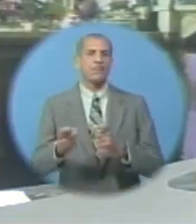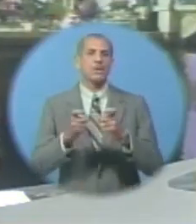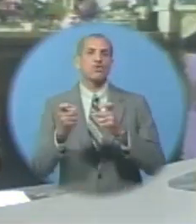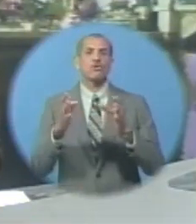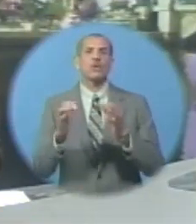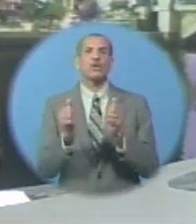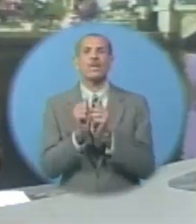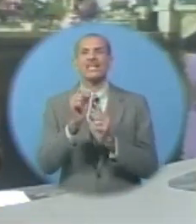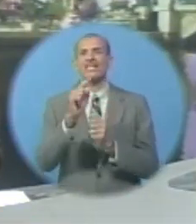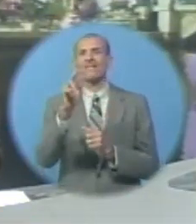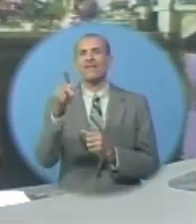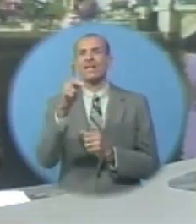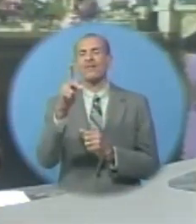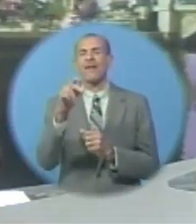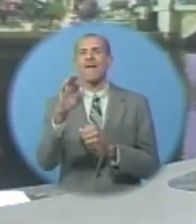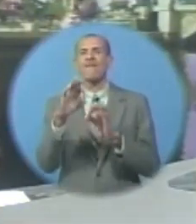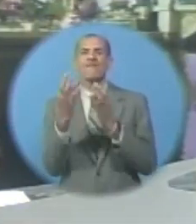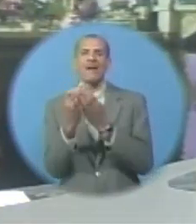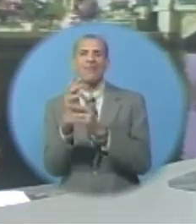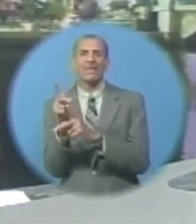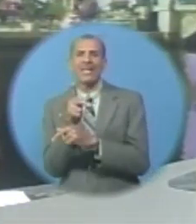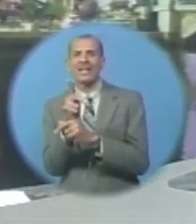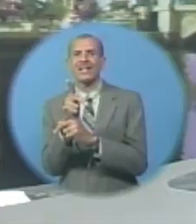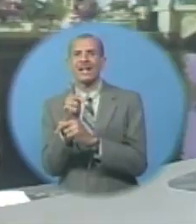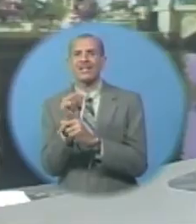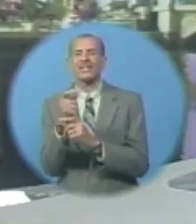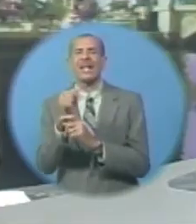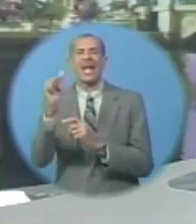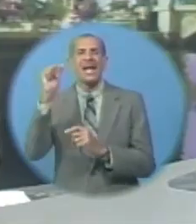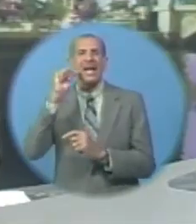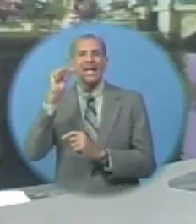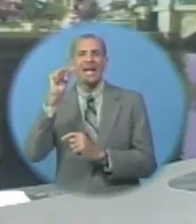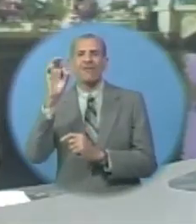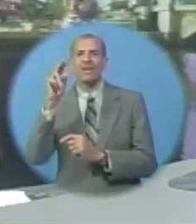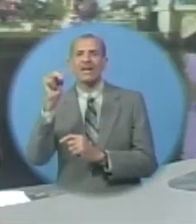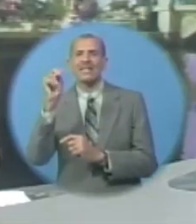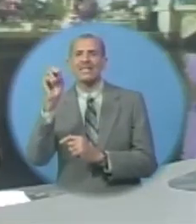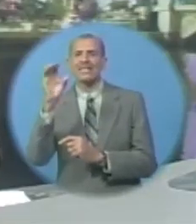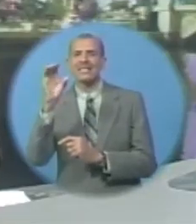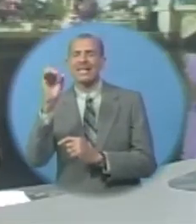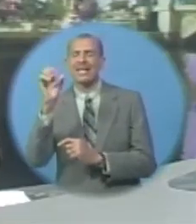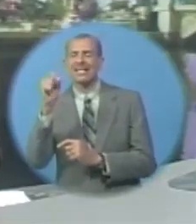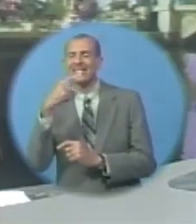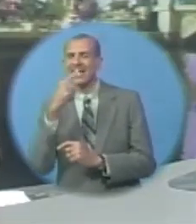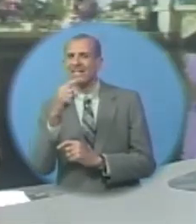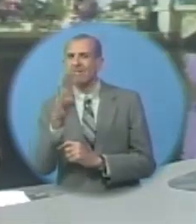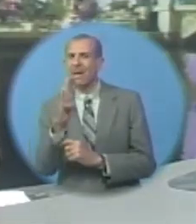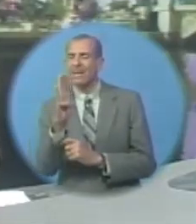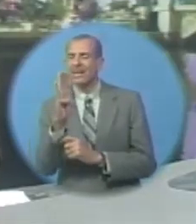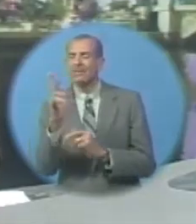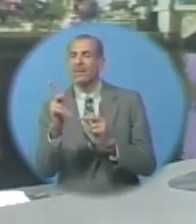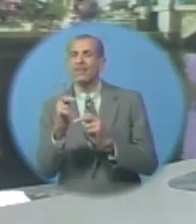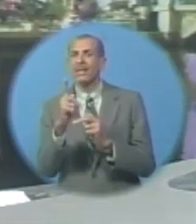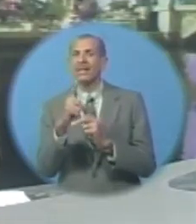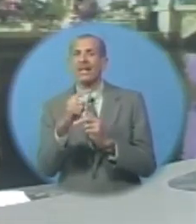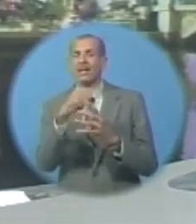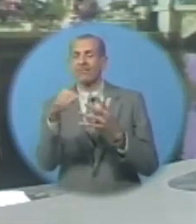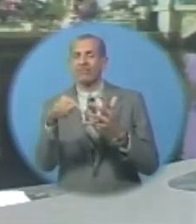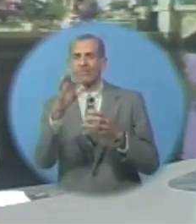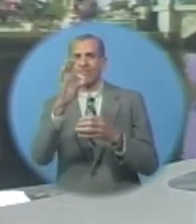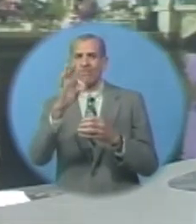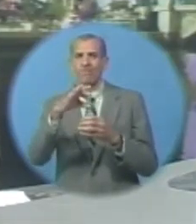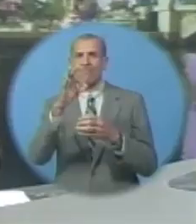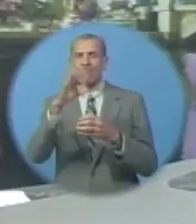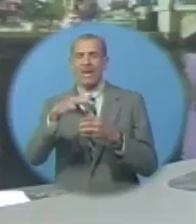Administrator with the St. Philip Family Care Facility, Annette Francis, is telling Barbados that there are several benefits to being in a care